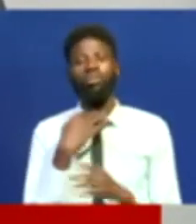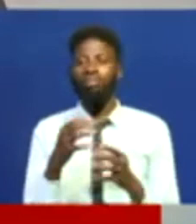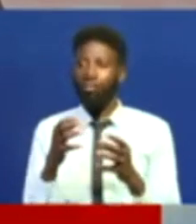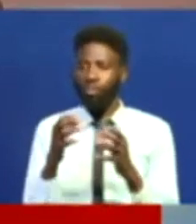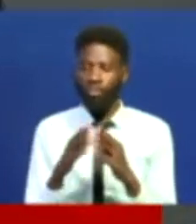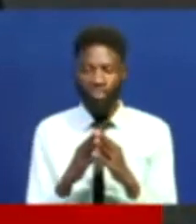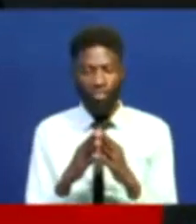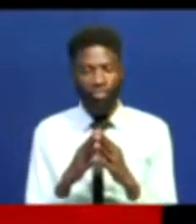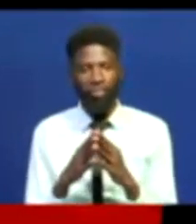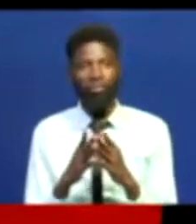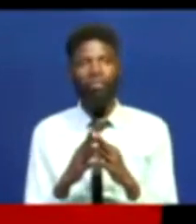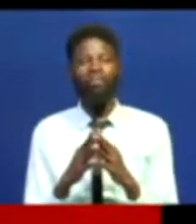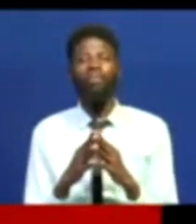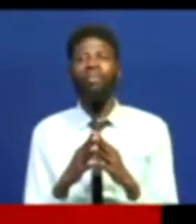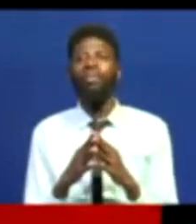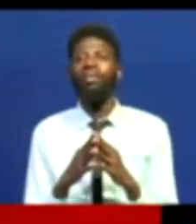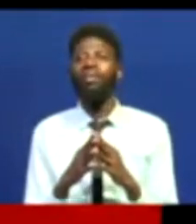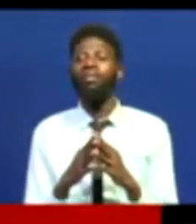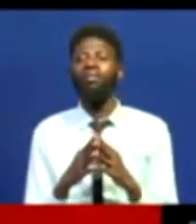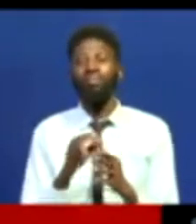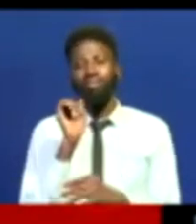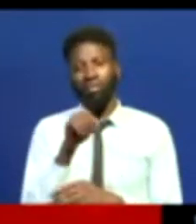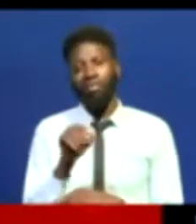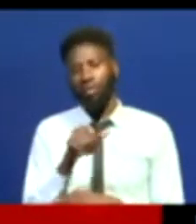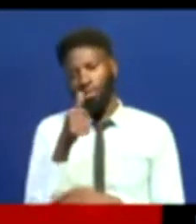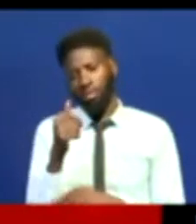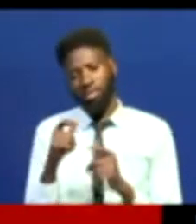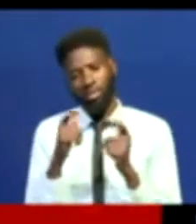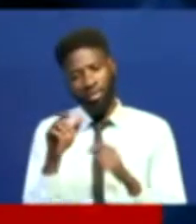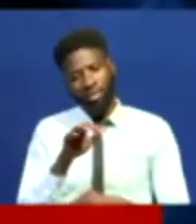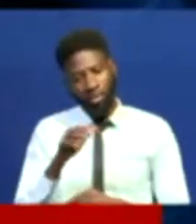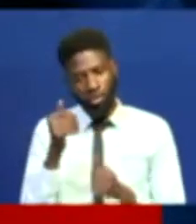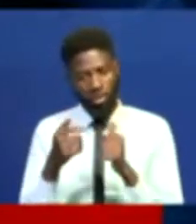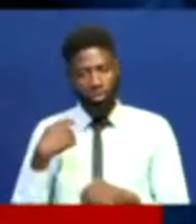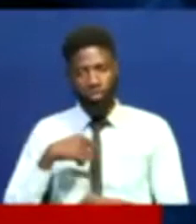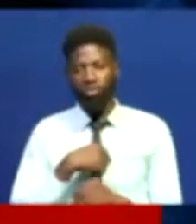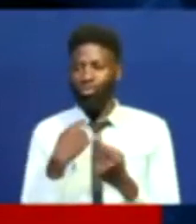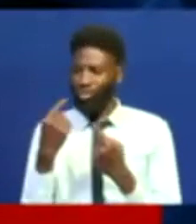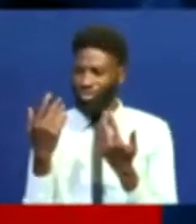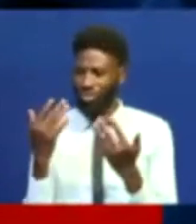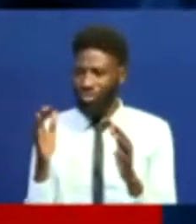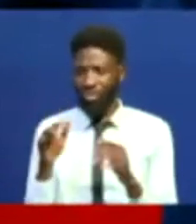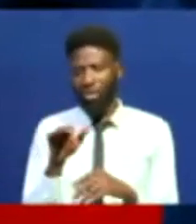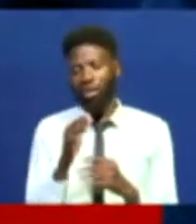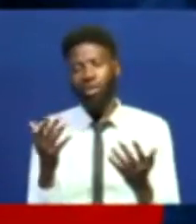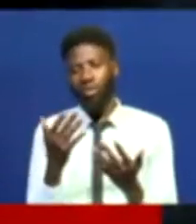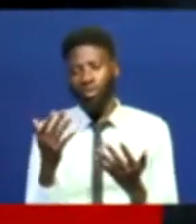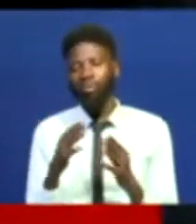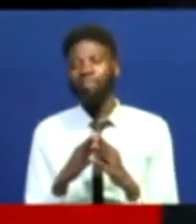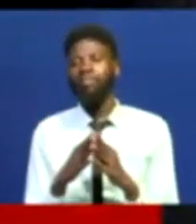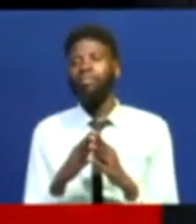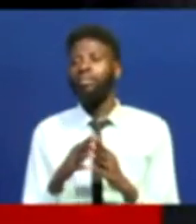summit. Of course, the other huge area is what we have spoken around, the contribution